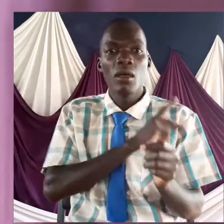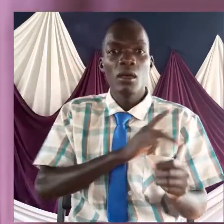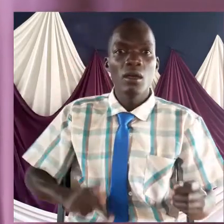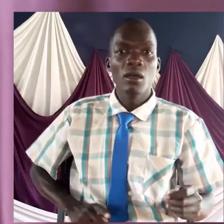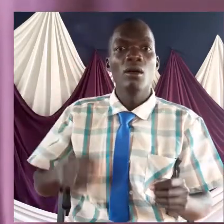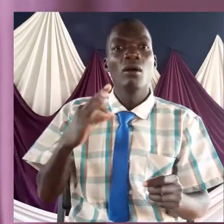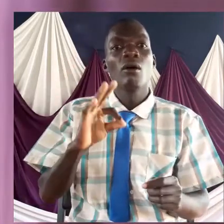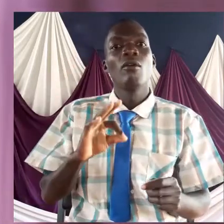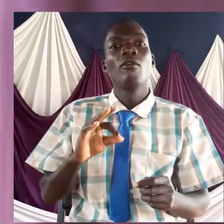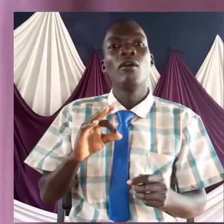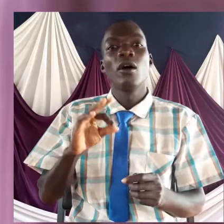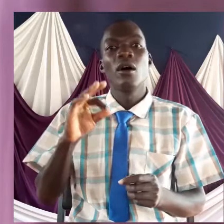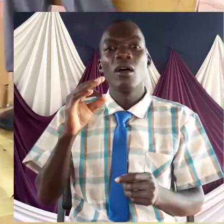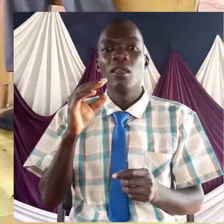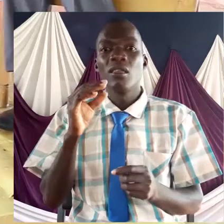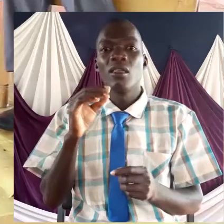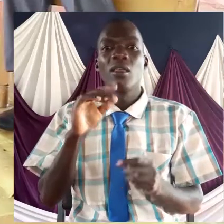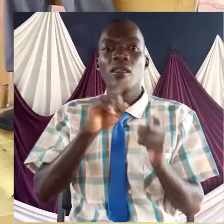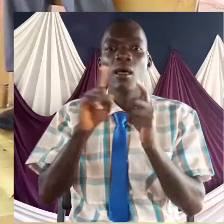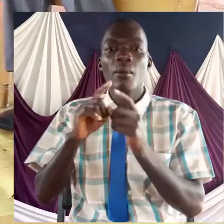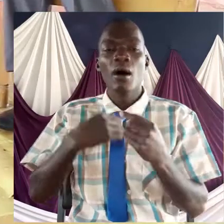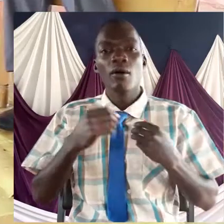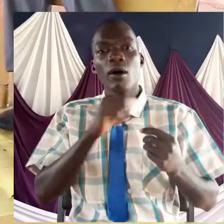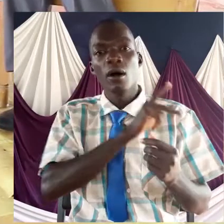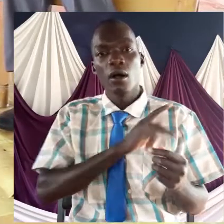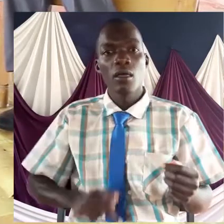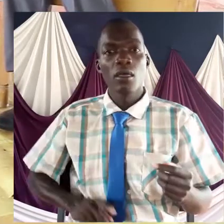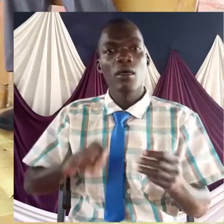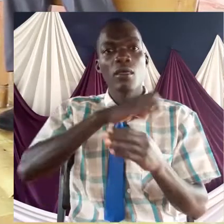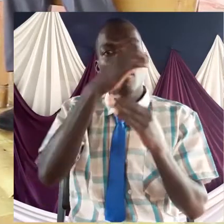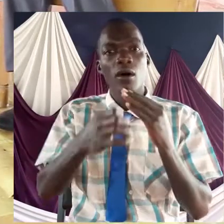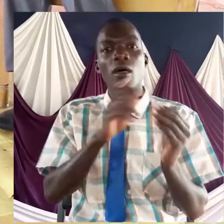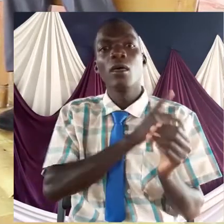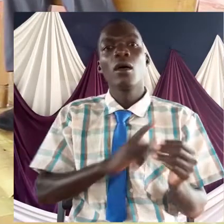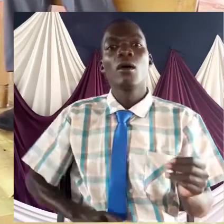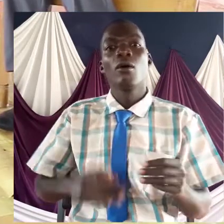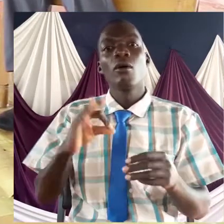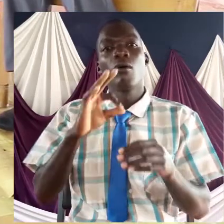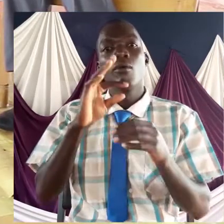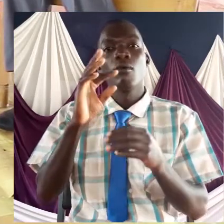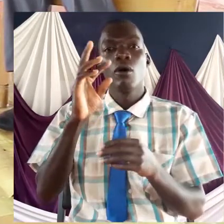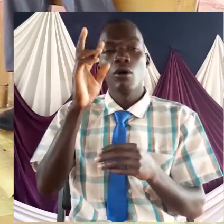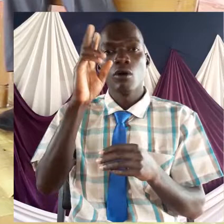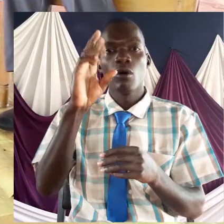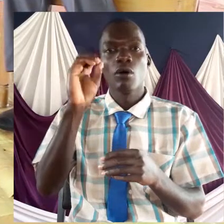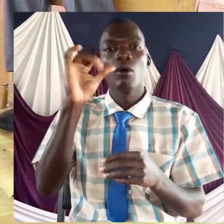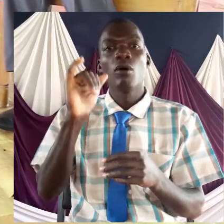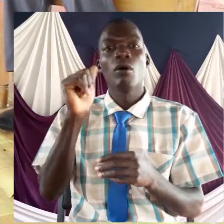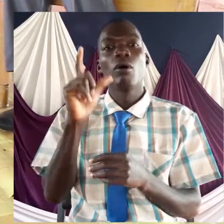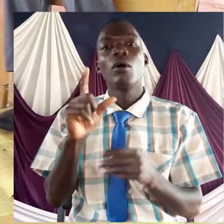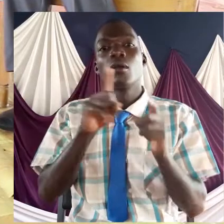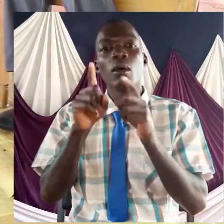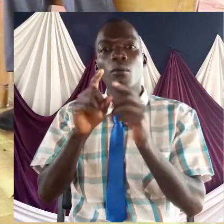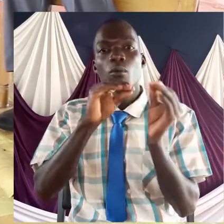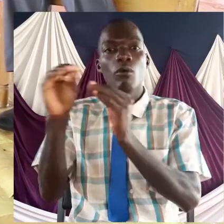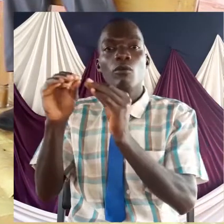of Medo-Persia, then we had the kingdom of Greece, and finally the kingdom of Rome. Now, if you move to